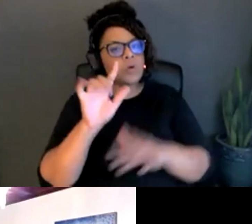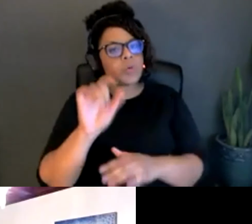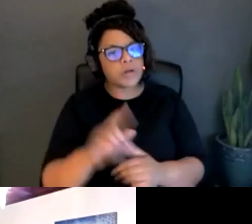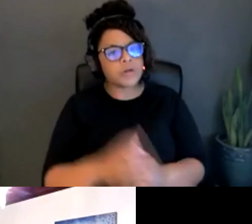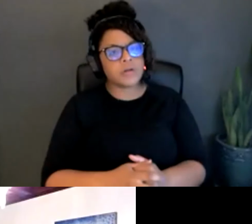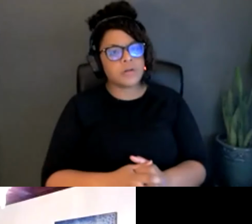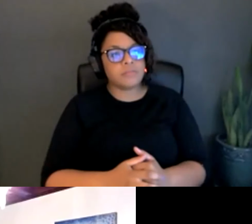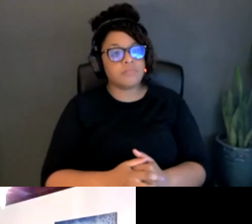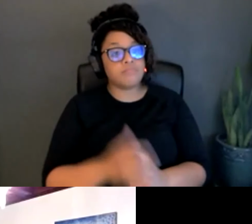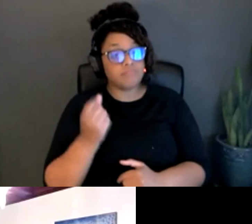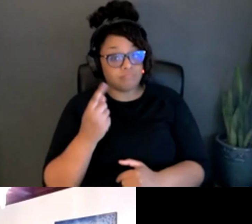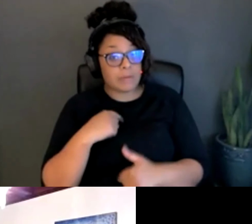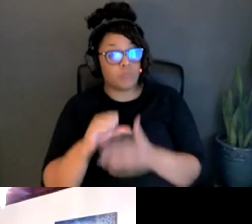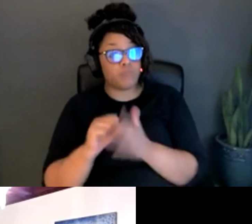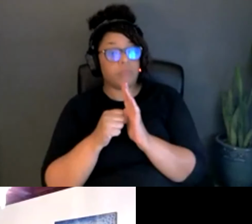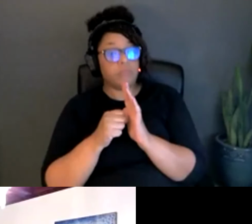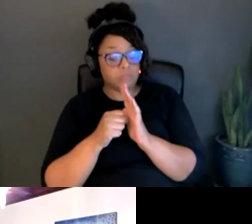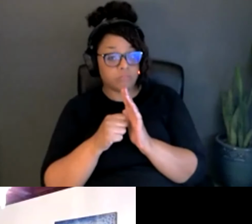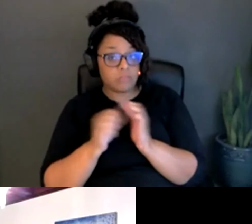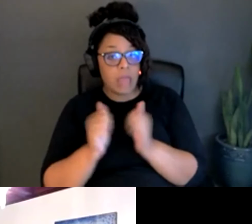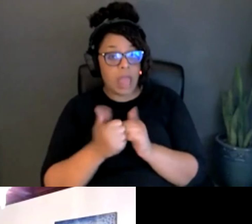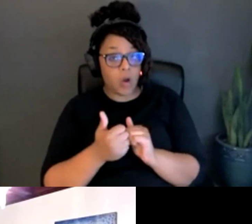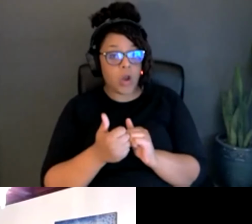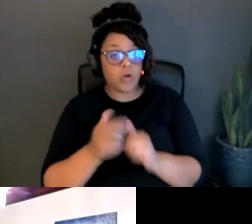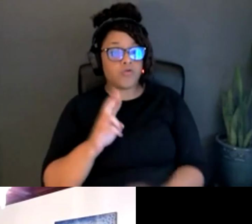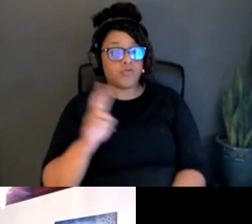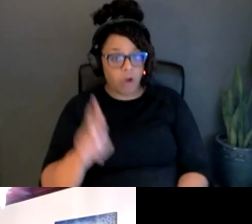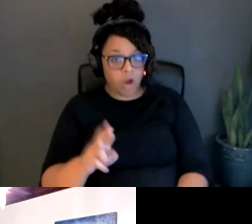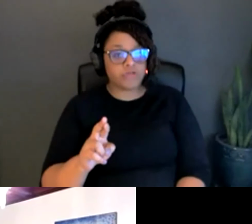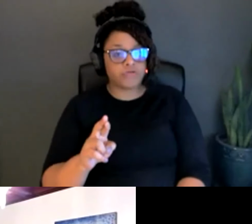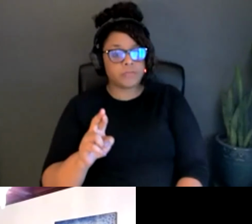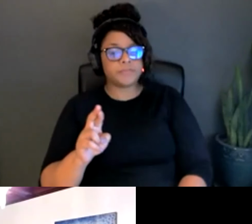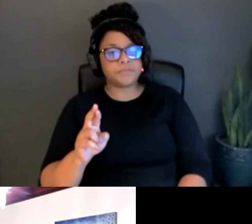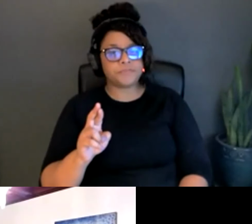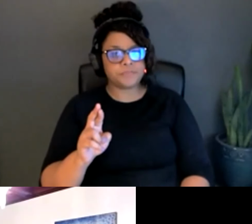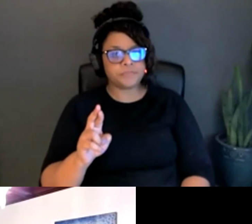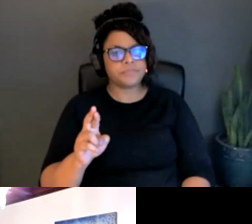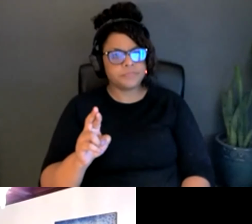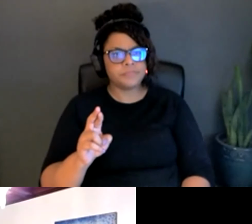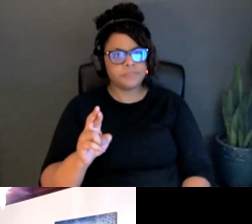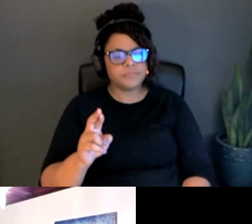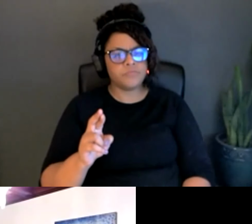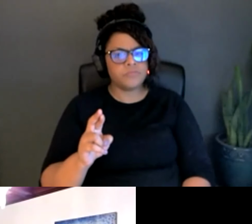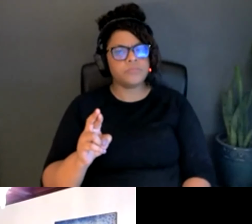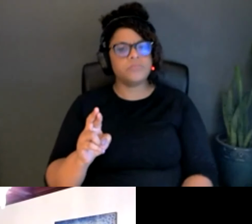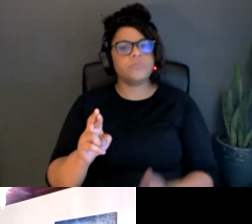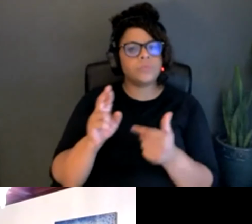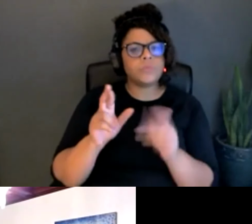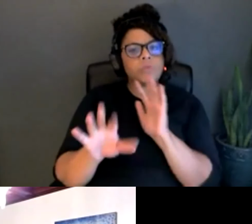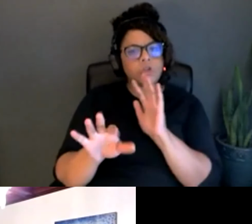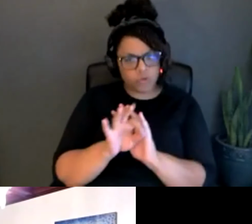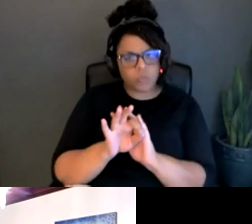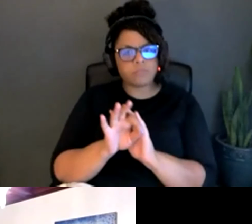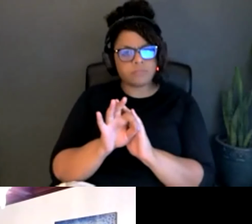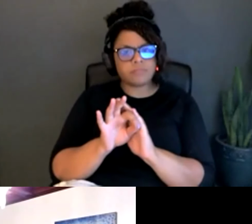I'm impressed with the way in which Rochester chose to give voice, to